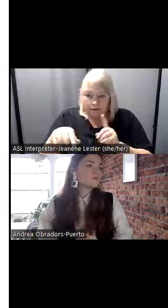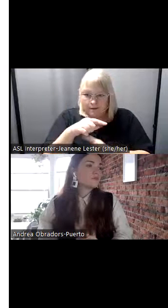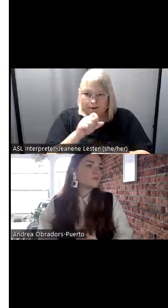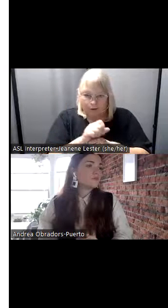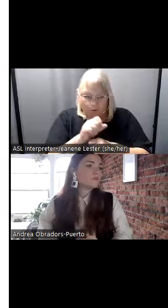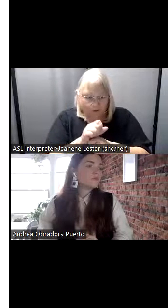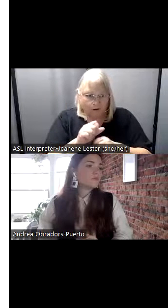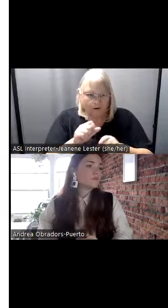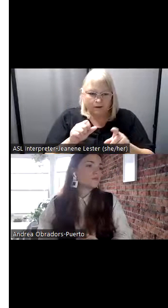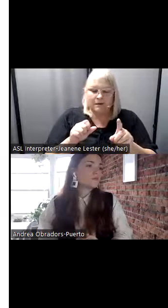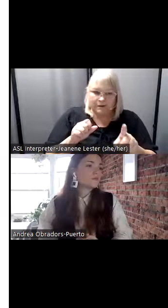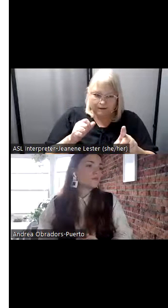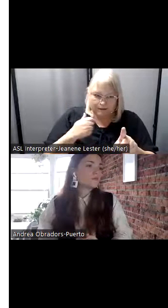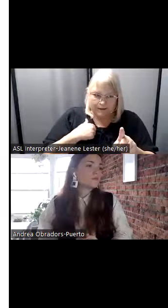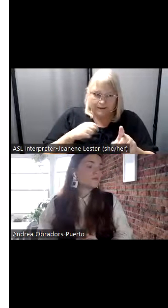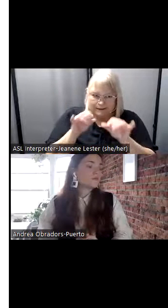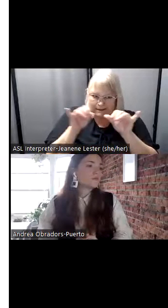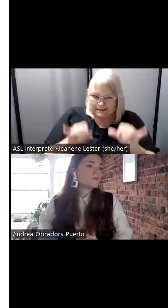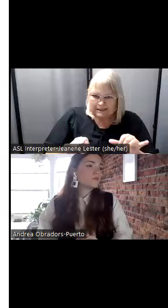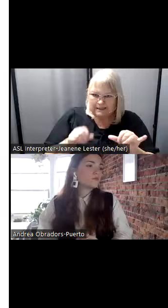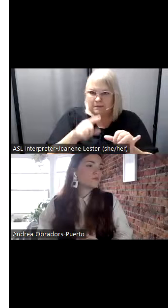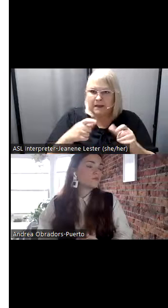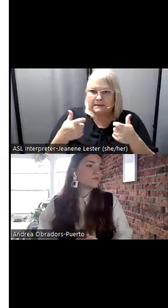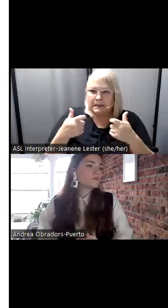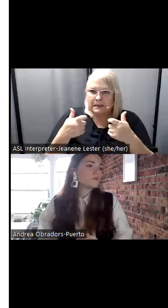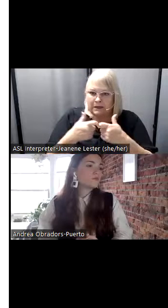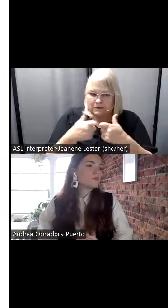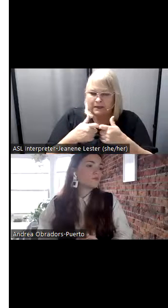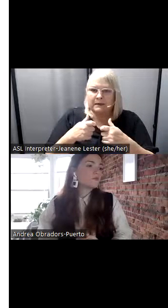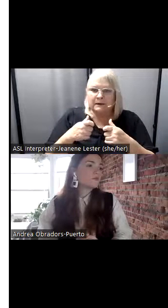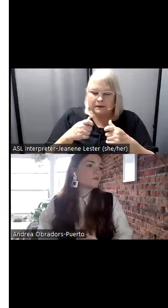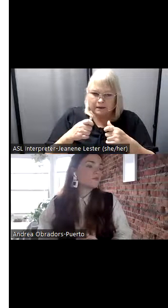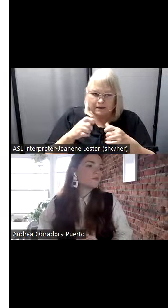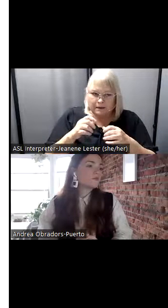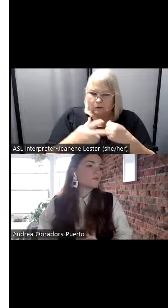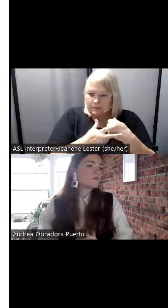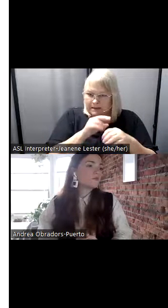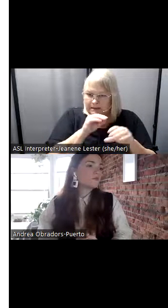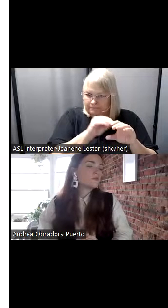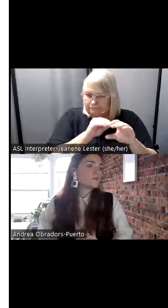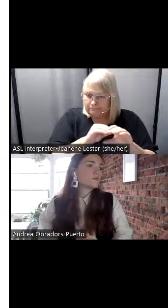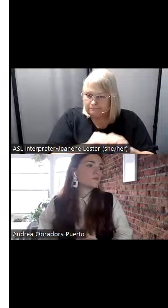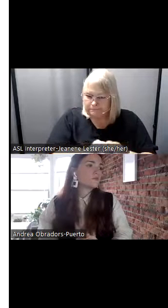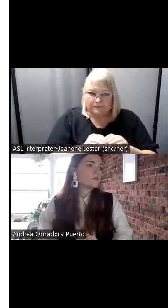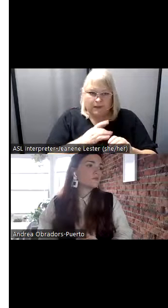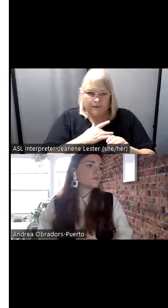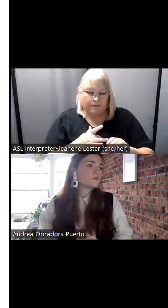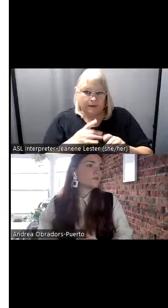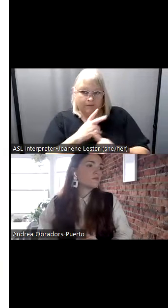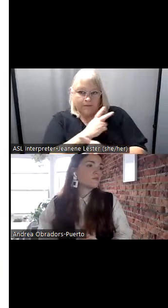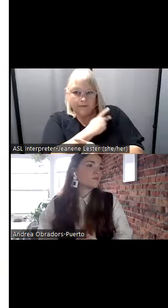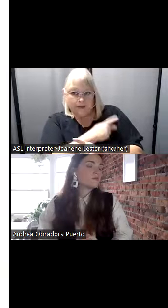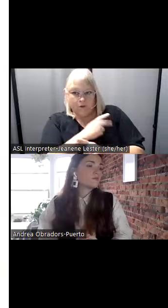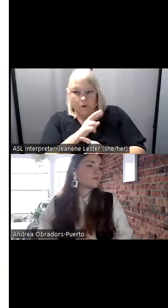an electronic repository of typically patient or staff safety-related events